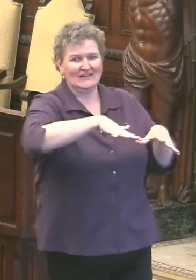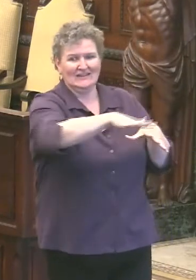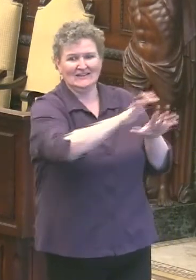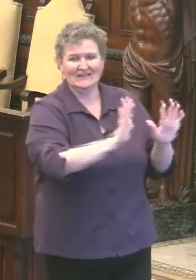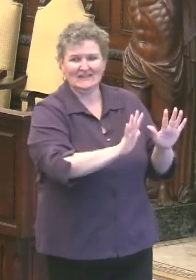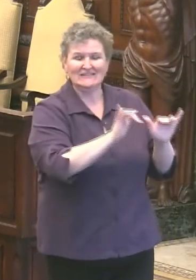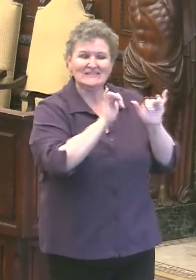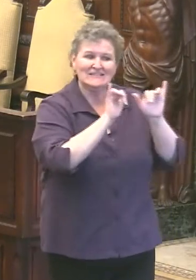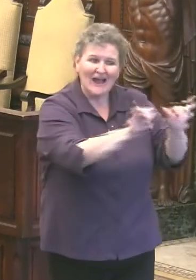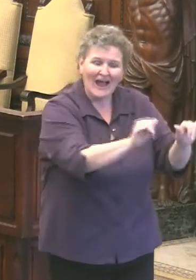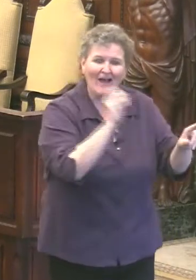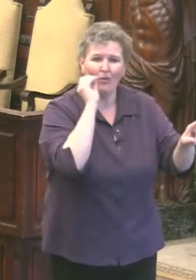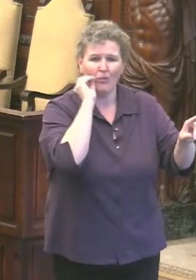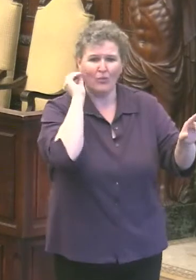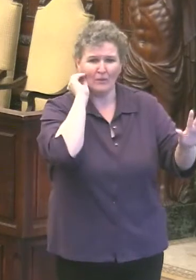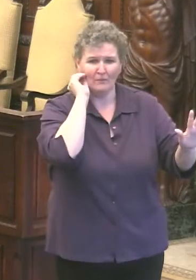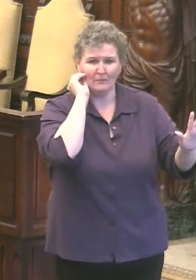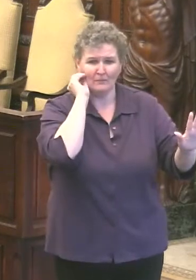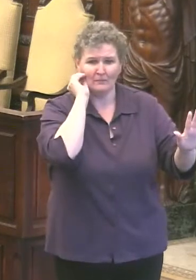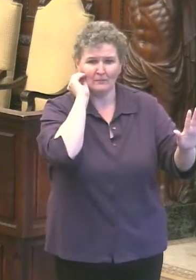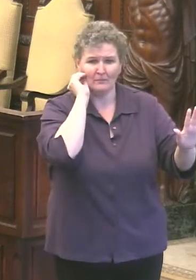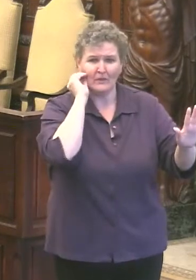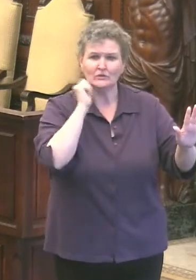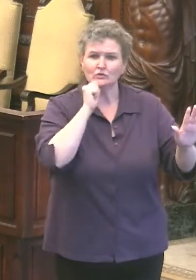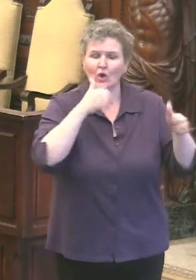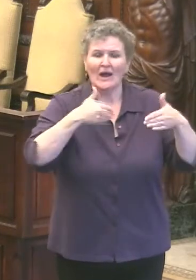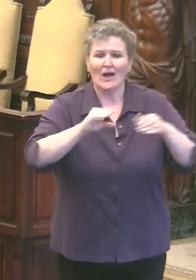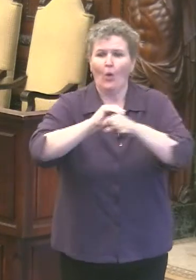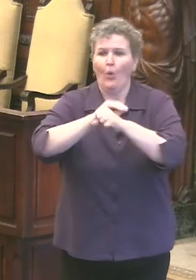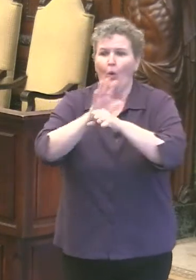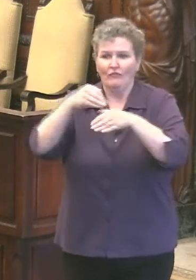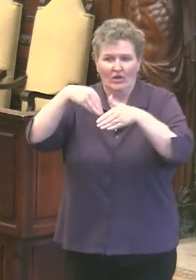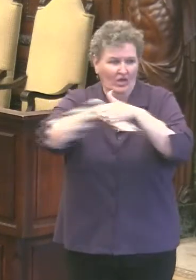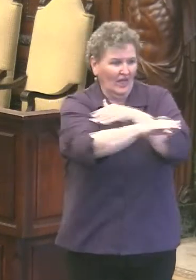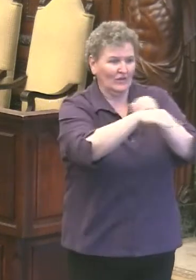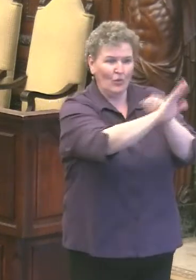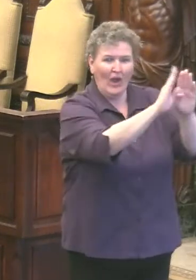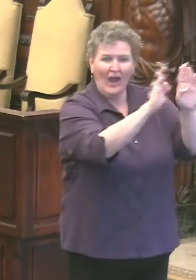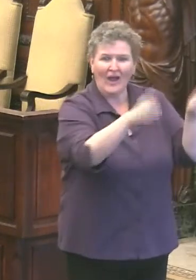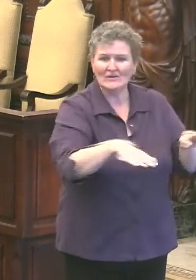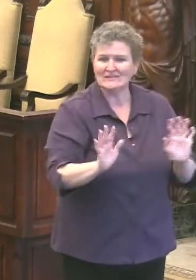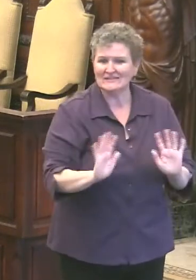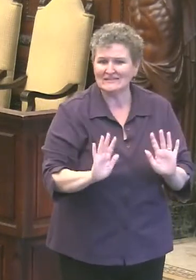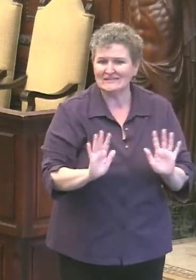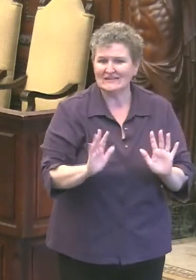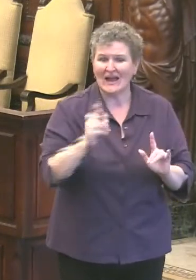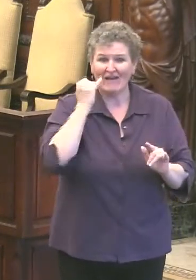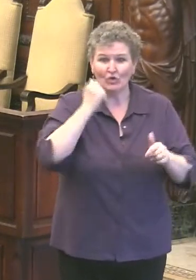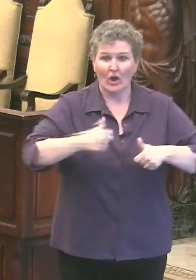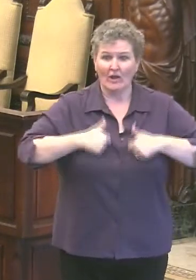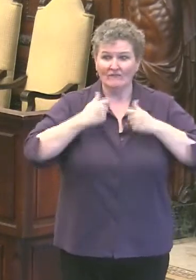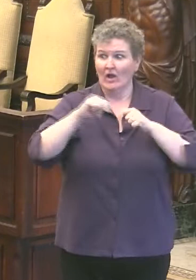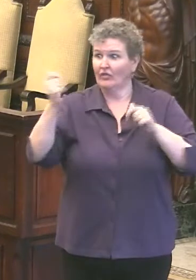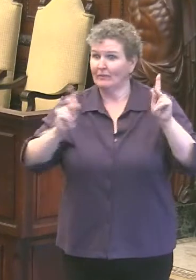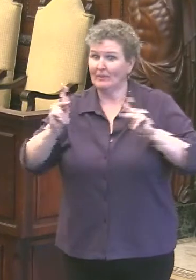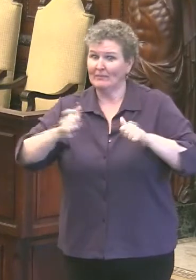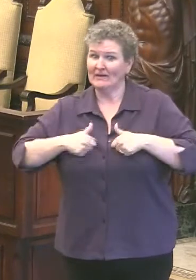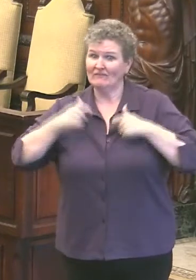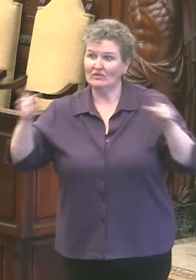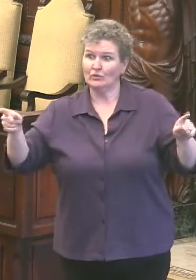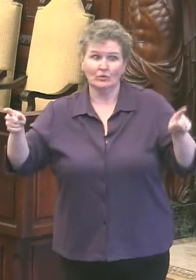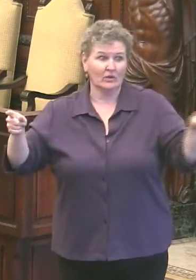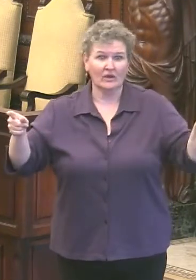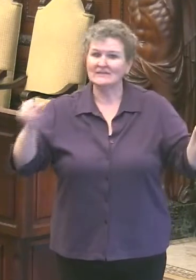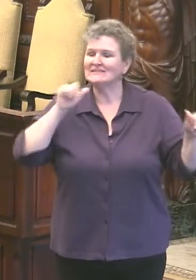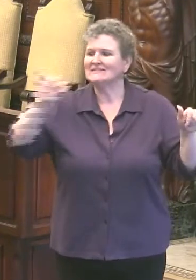home and try not to let COVID into the house. That means that other people who are in your household should also stay home as much as possible. And